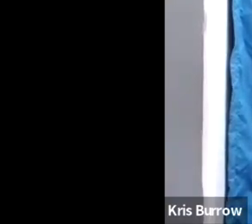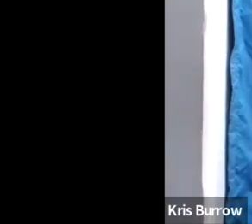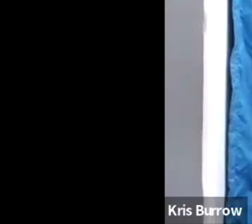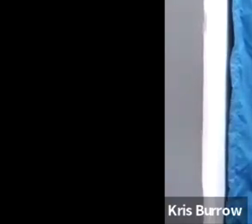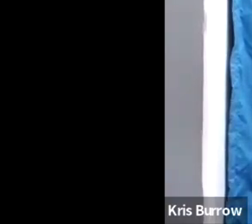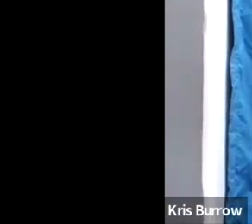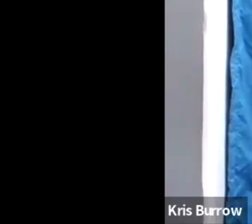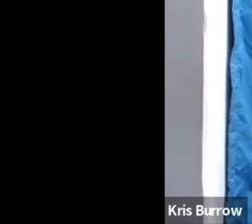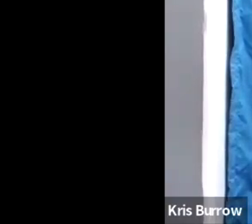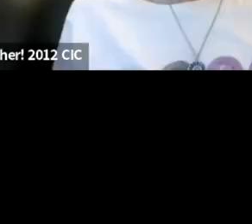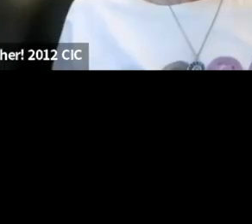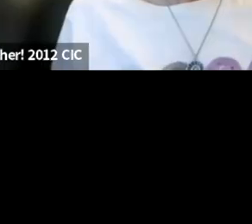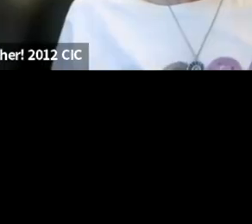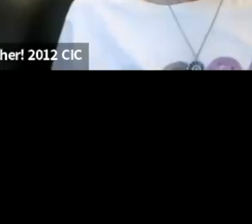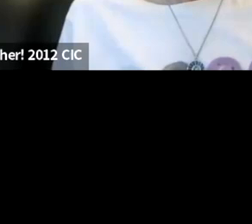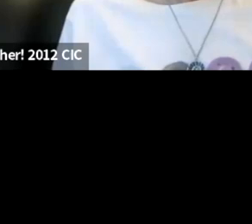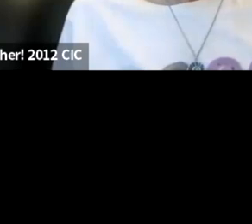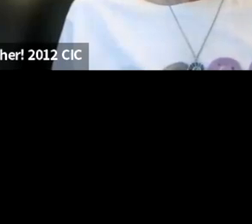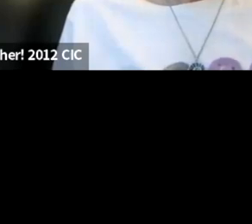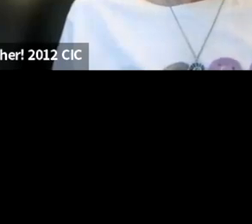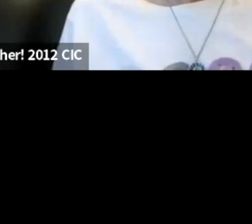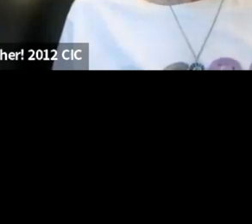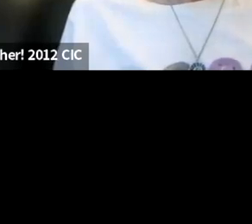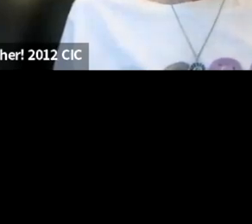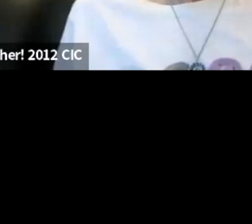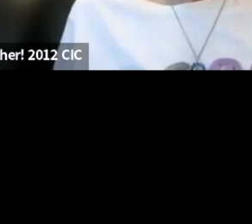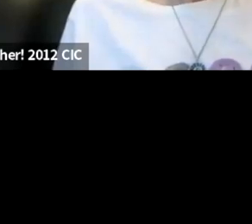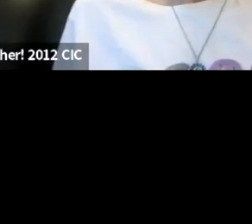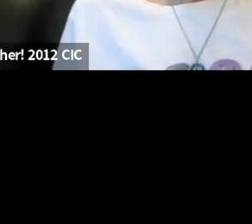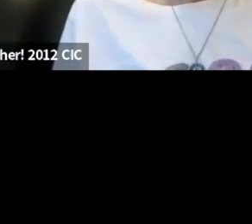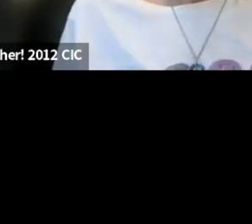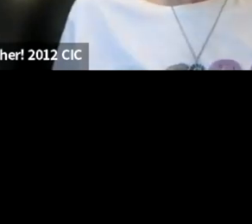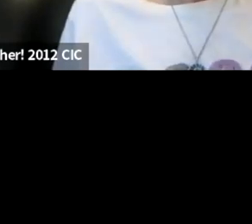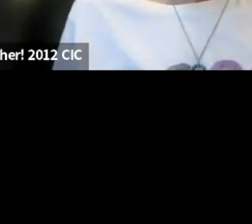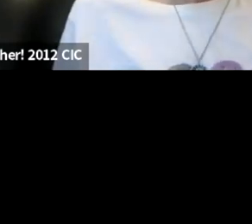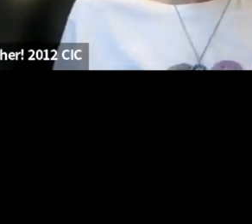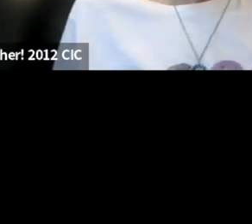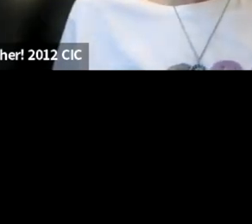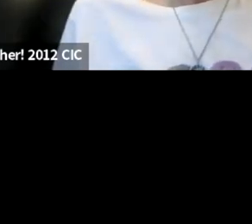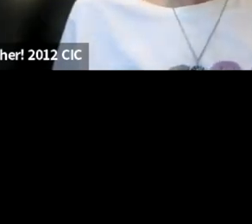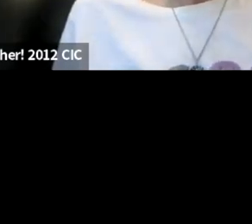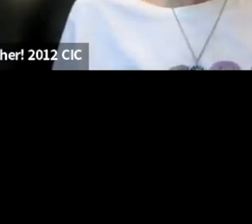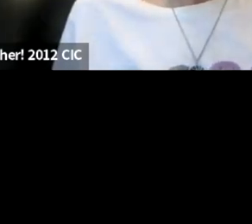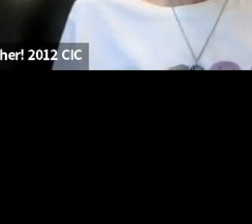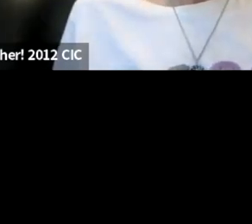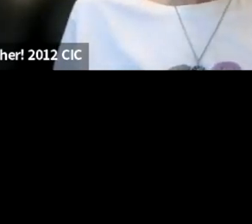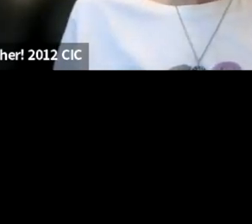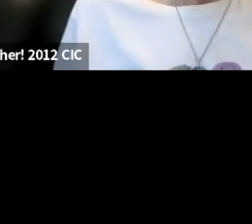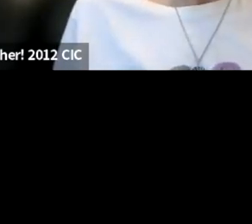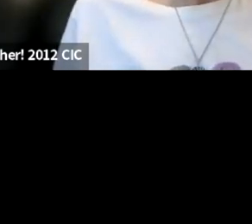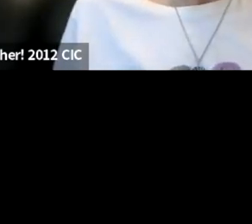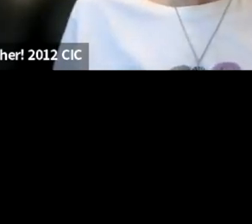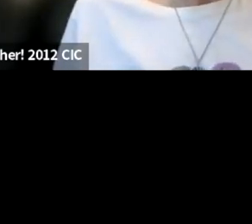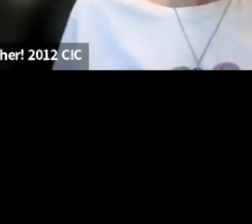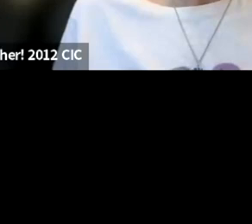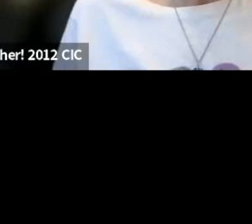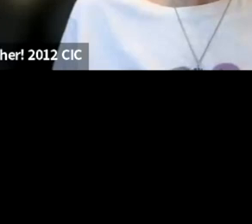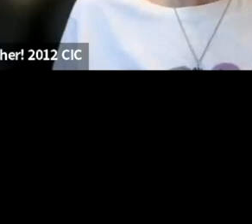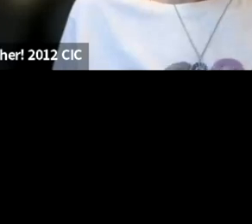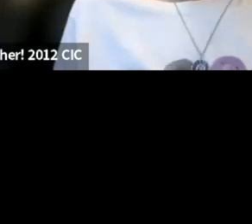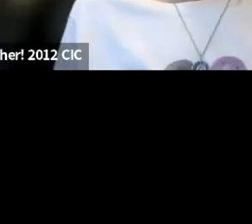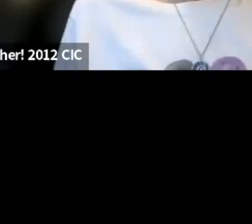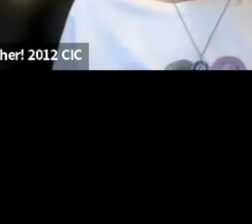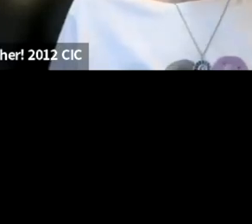open exhibition. We began in Together in 2012, and we've just been talking, for anybody who's just joined